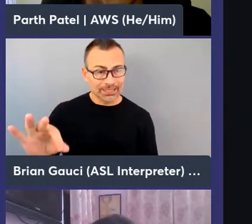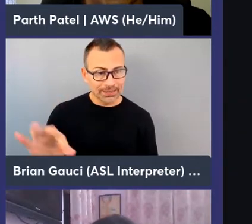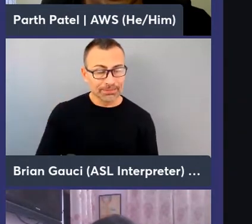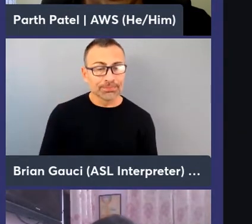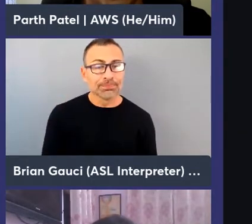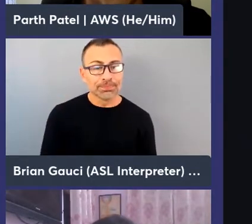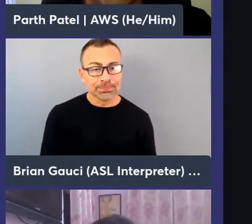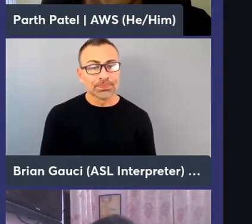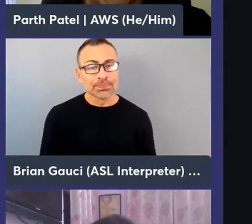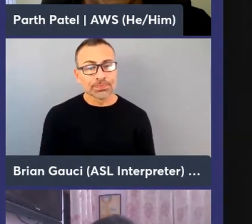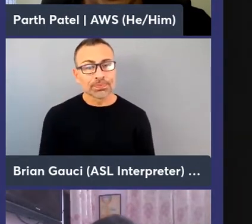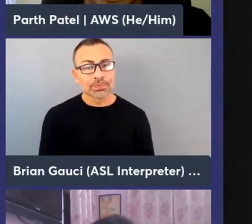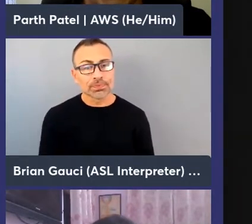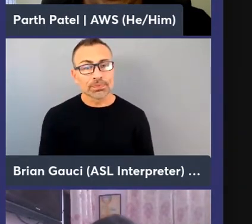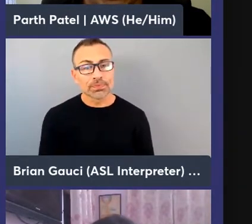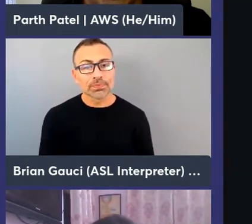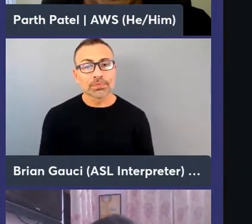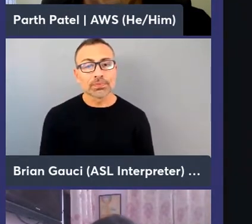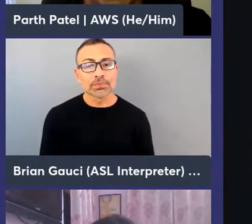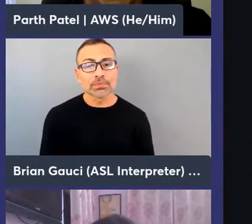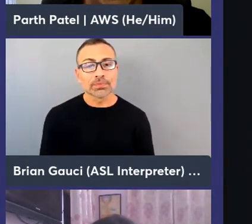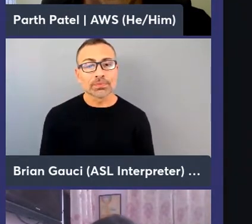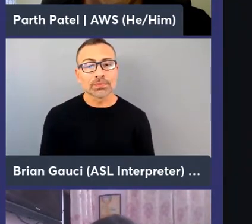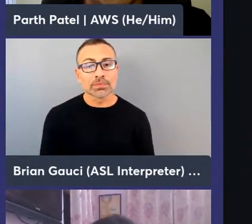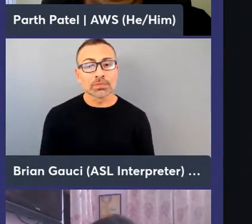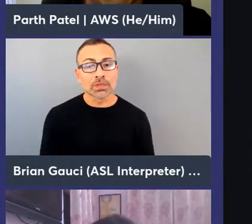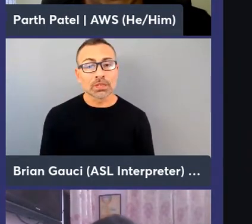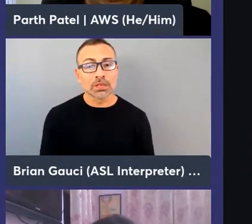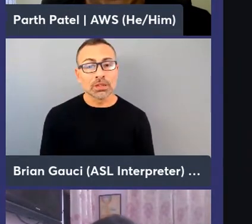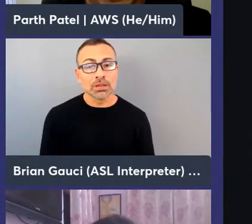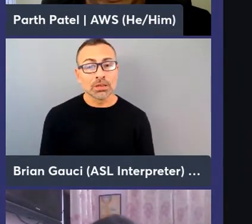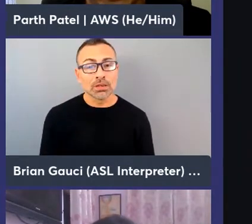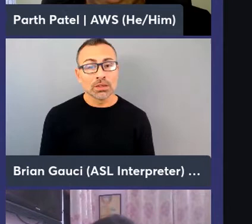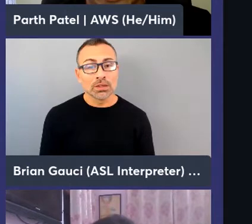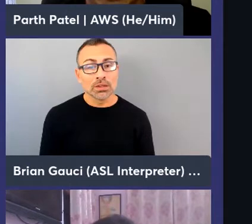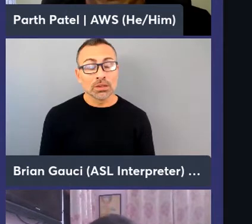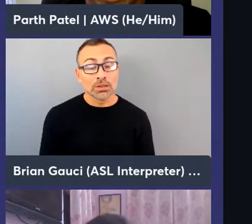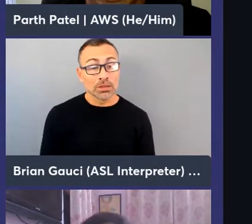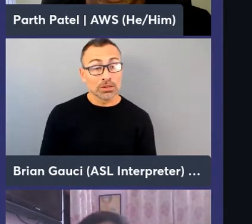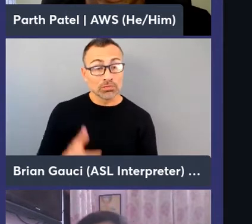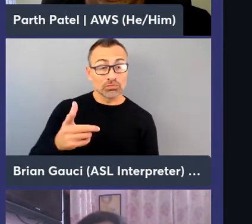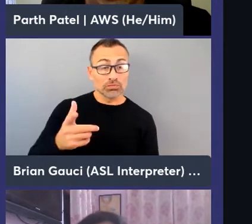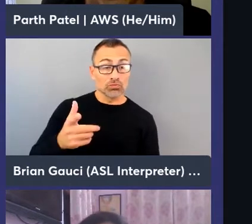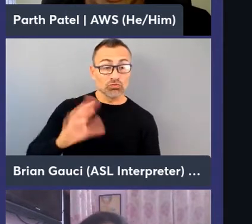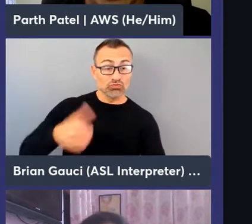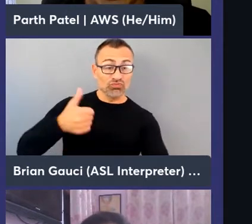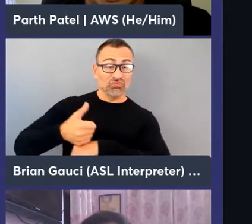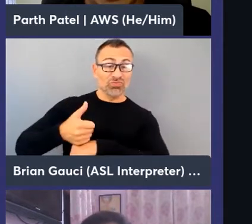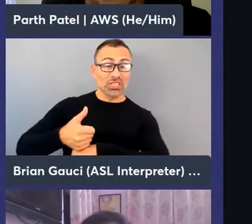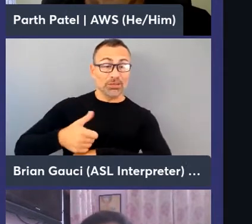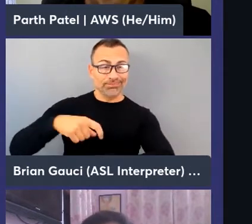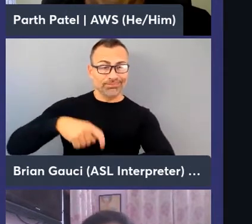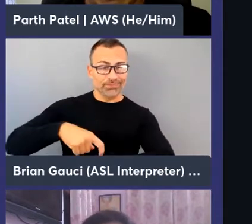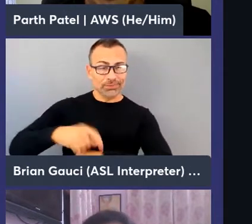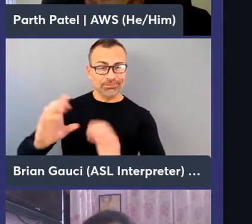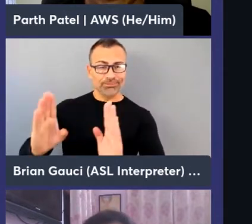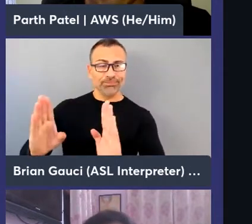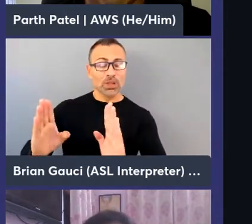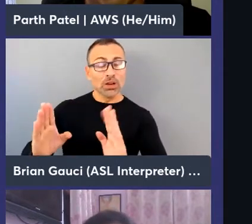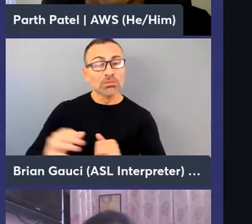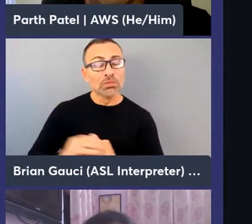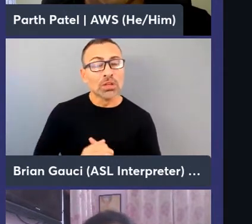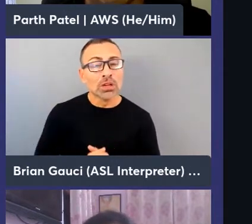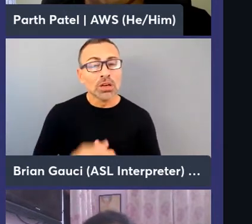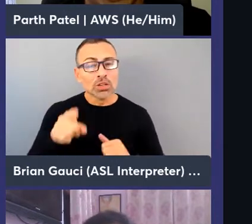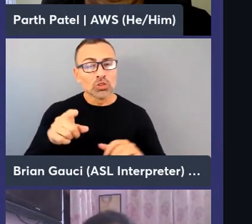Once you have your specific time period identified, you can get different bands